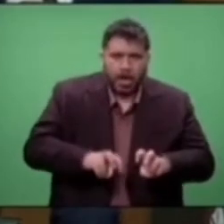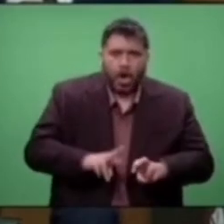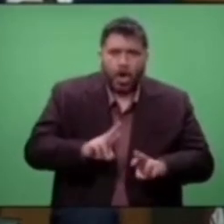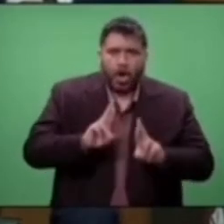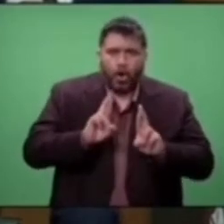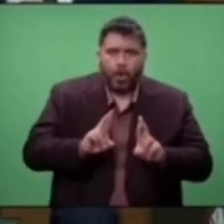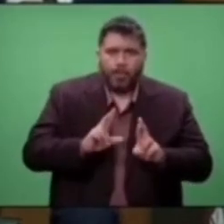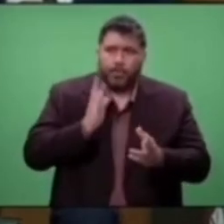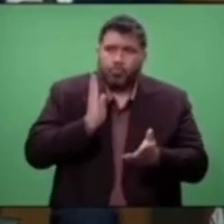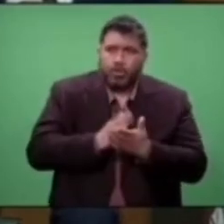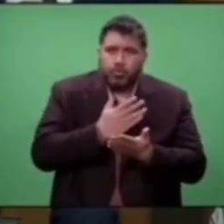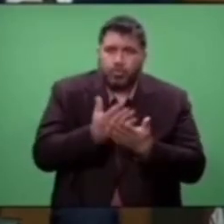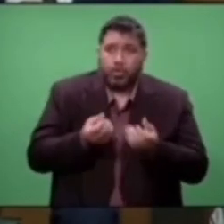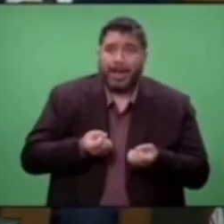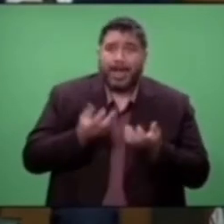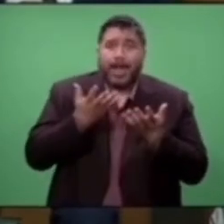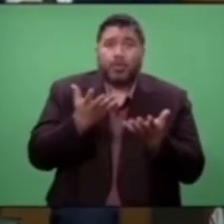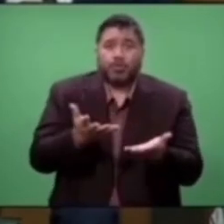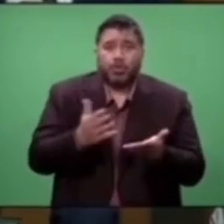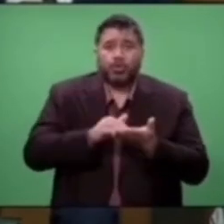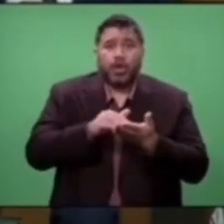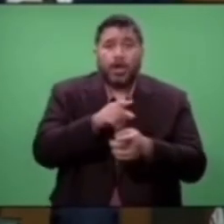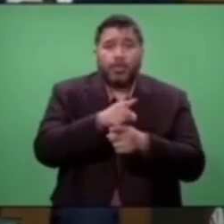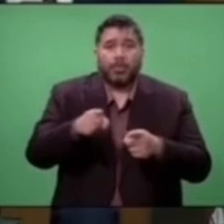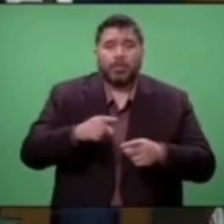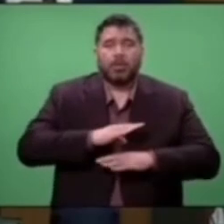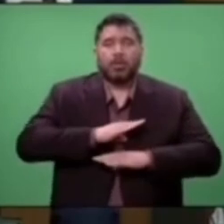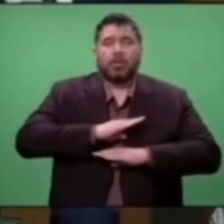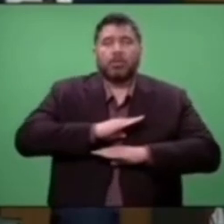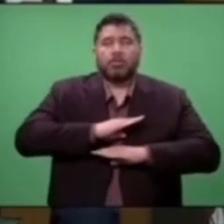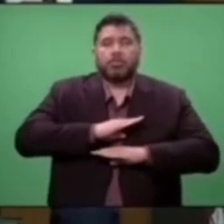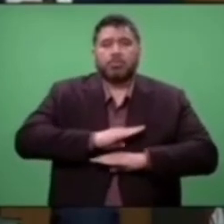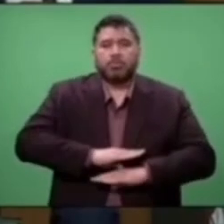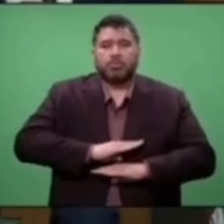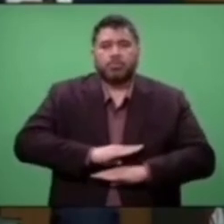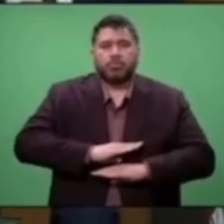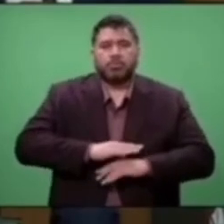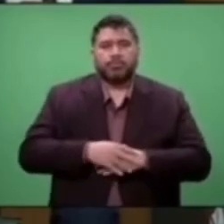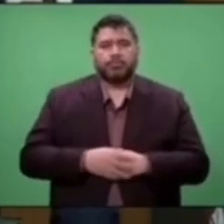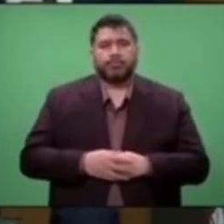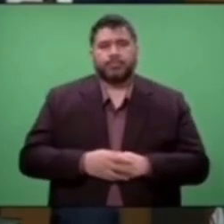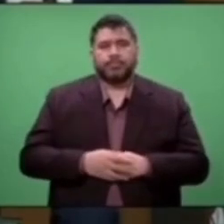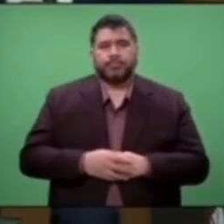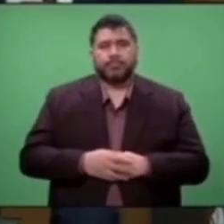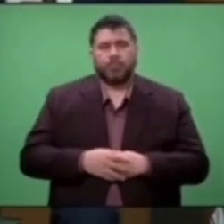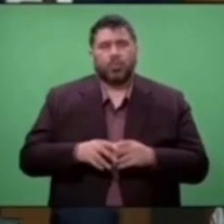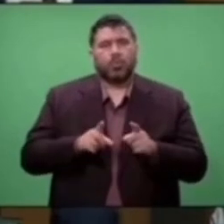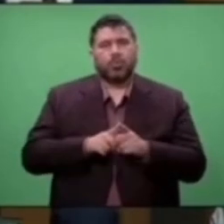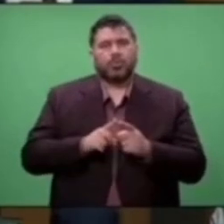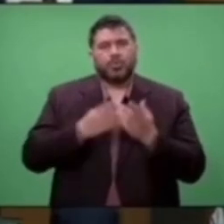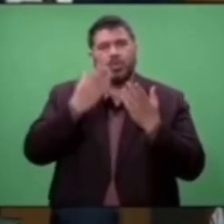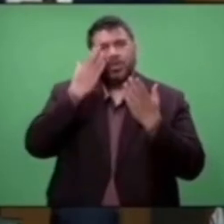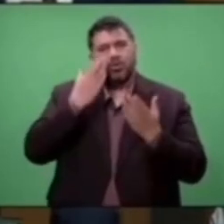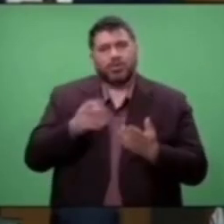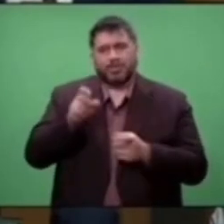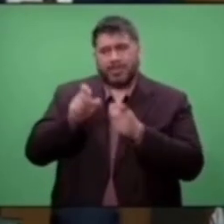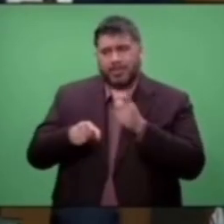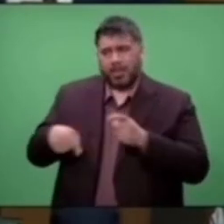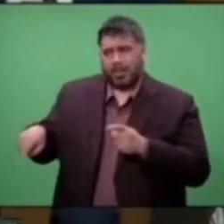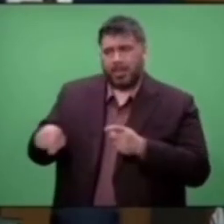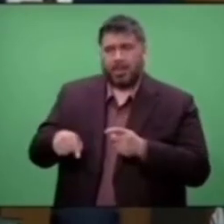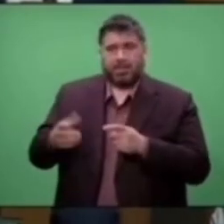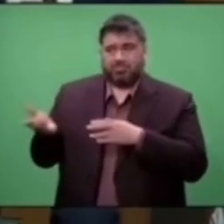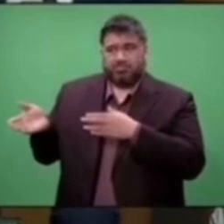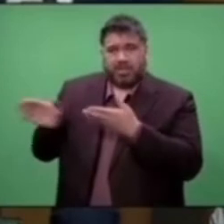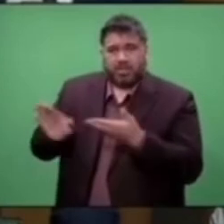respite. Finally, let us pay homage to those who did not see the end of this long journey.